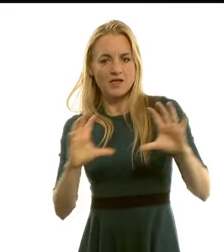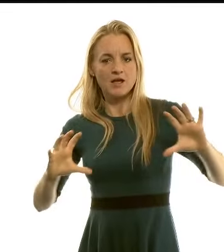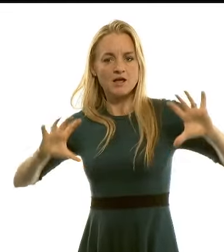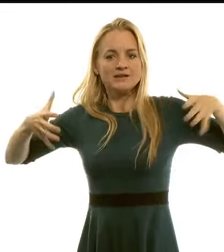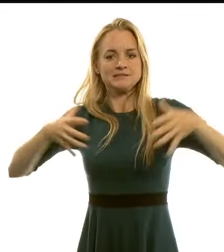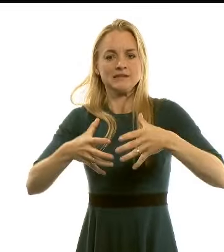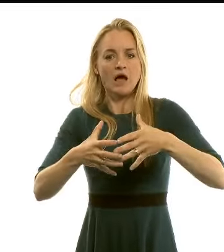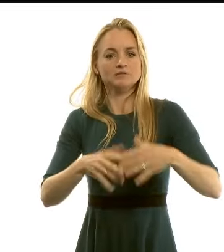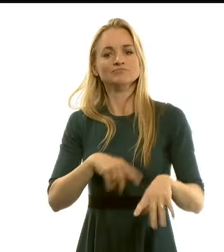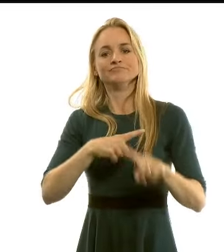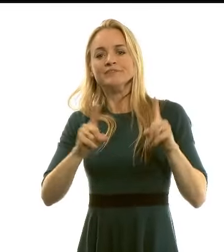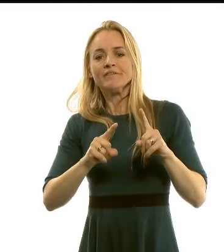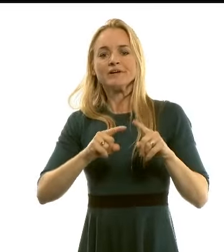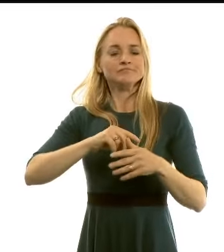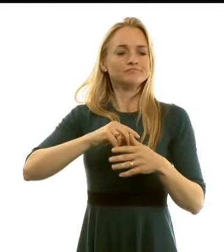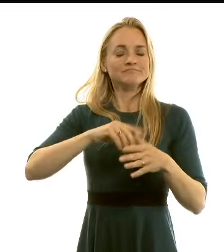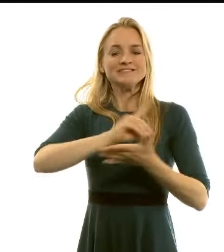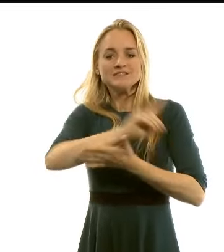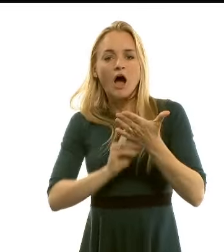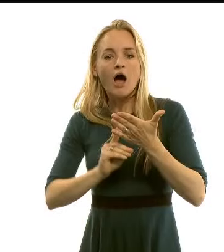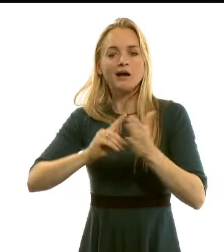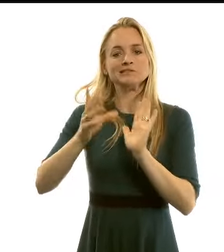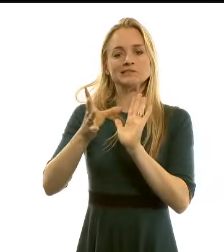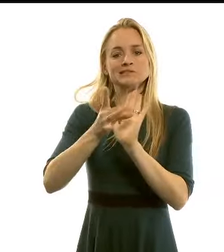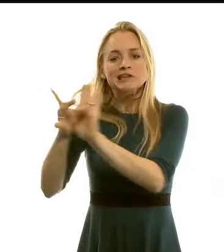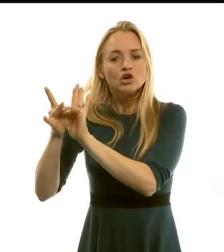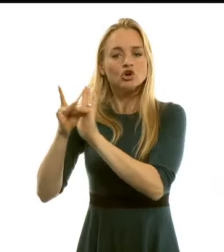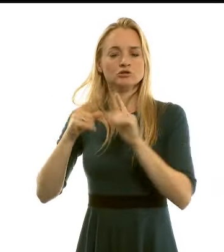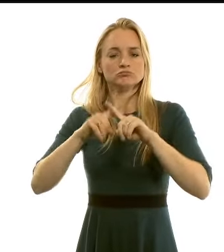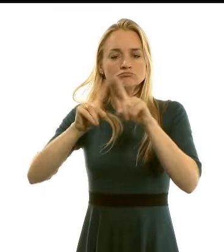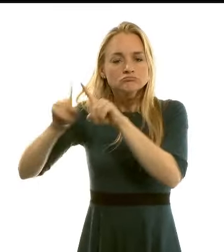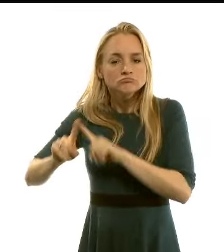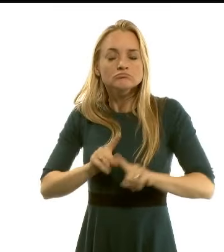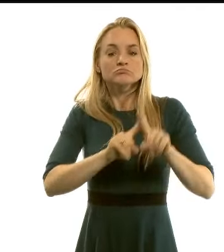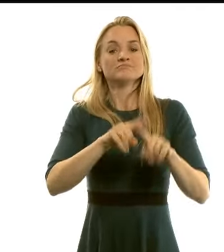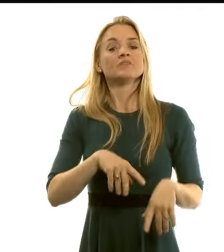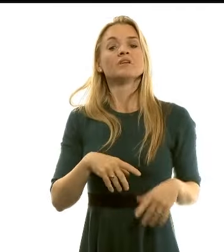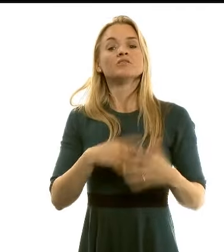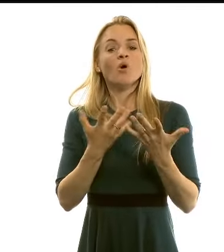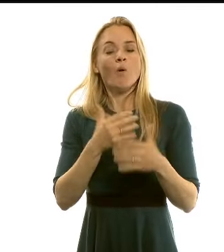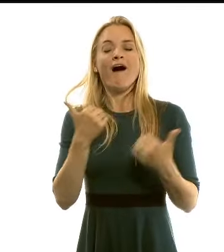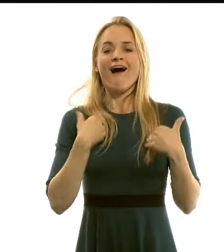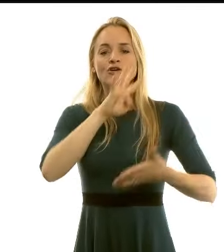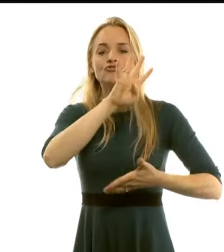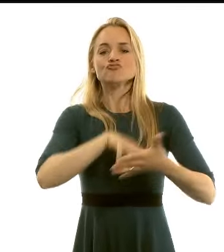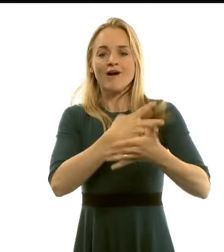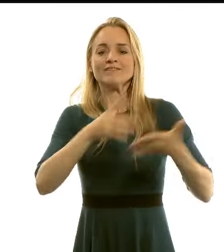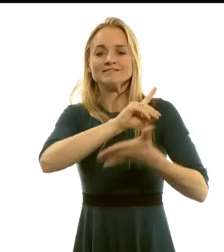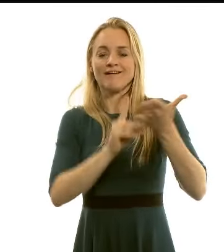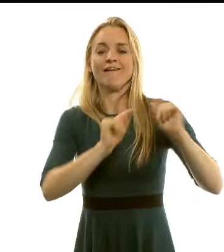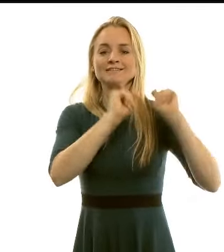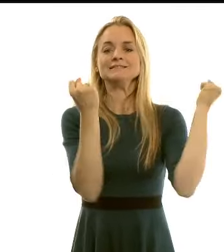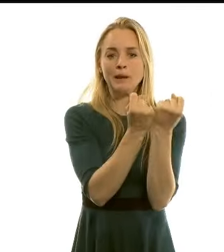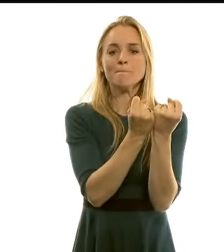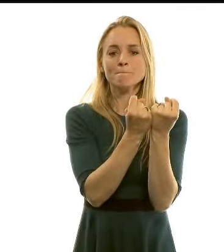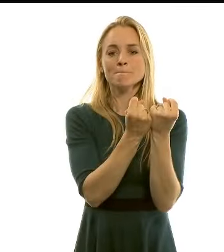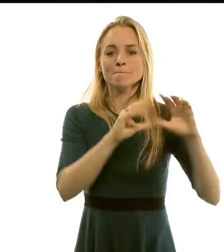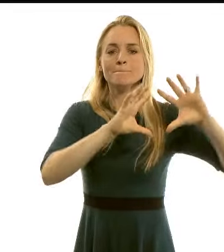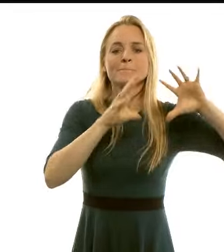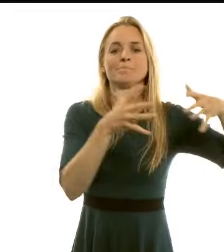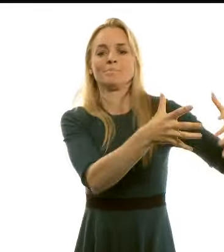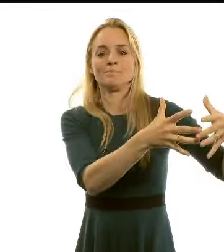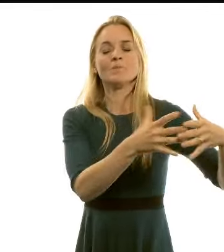created by a talented graphic design team, in this instance led by Ashwin Visser. So we get sent a load of reference material, behind-the-scenes photos and scripts that they